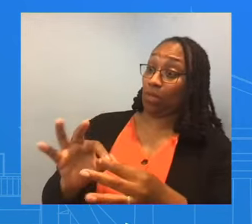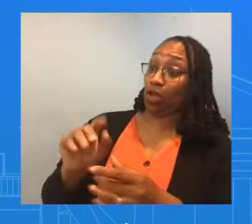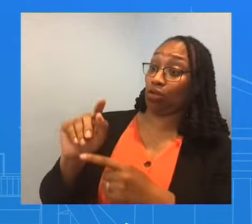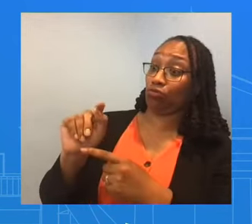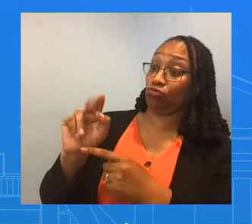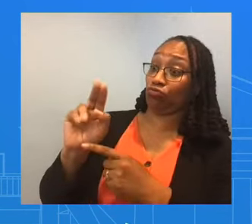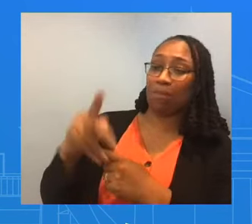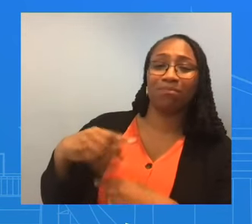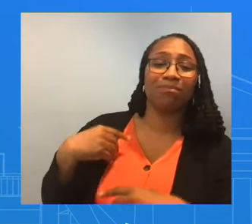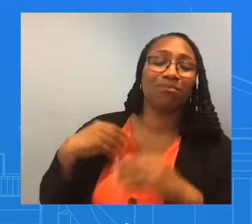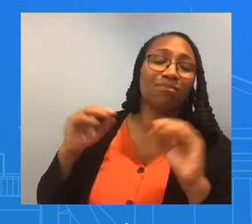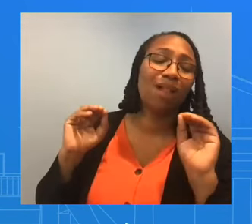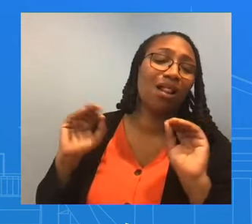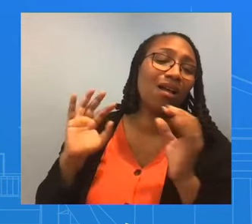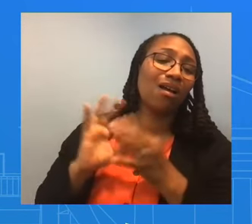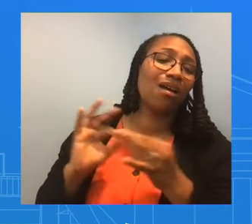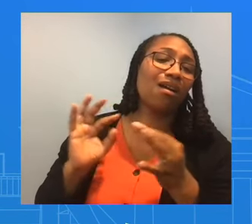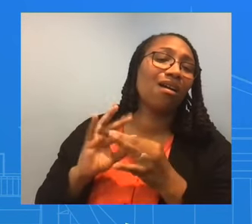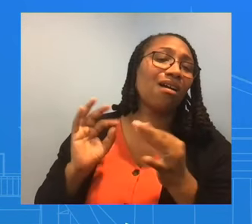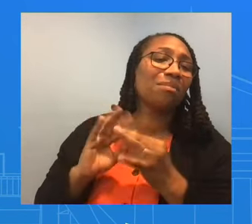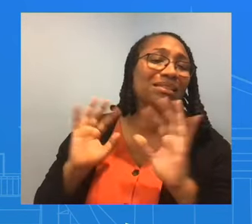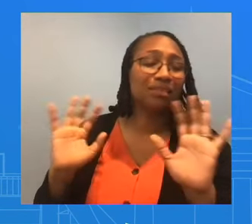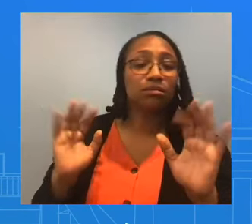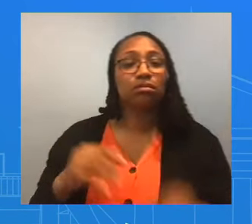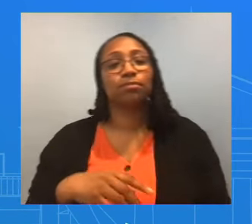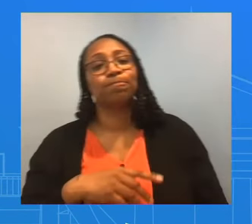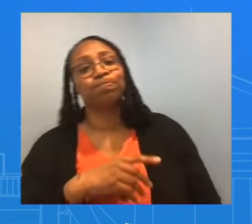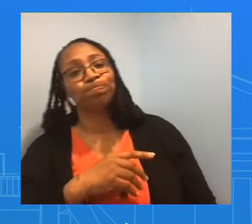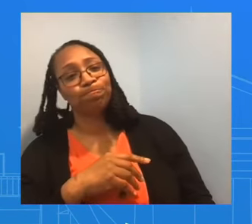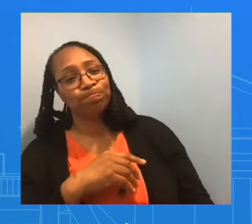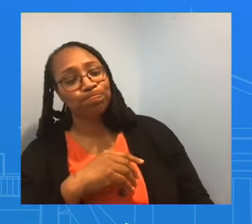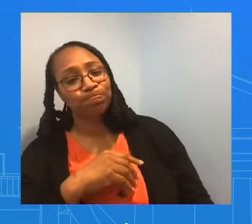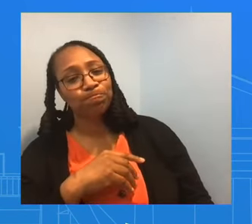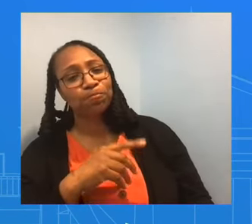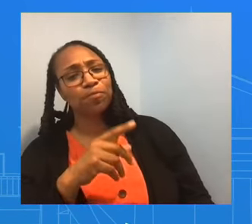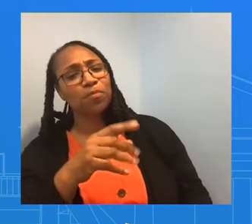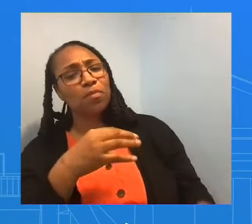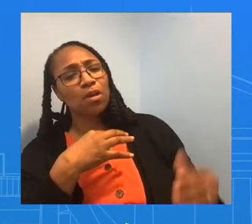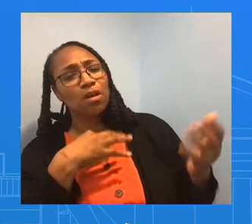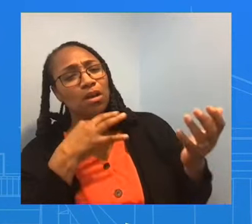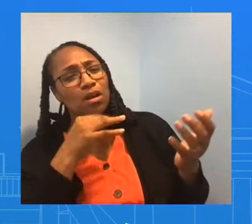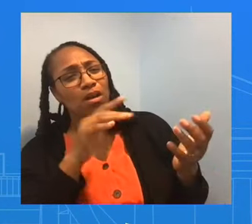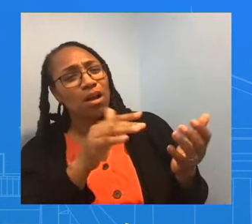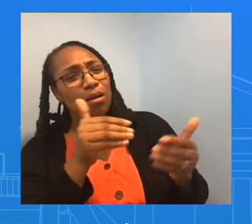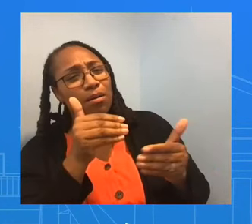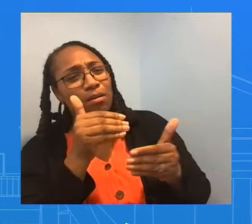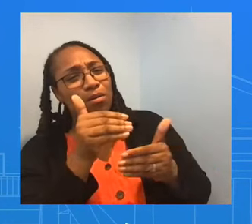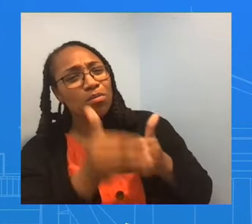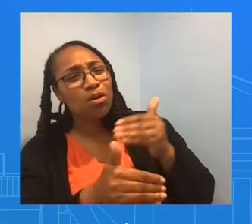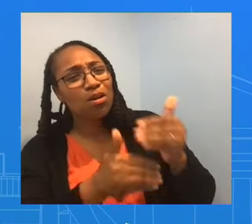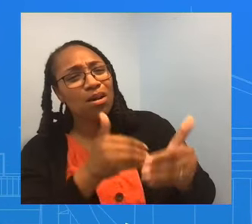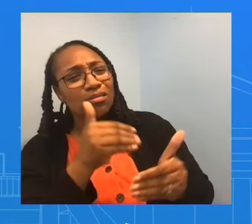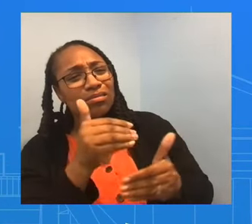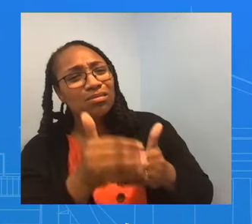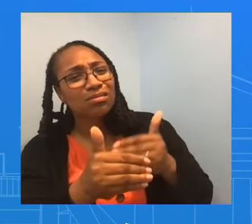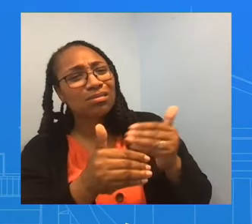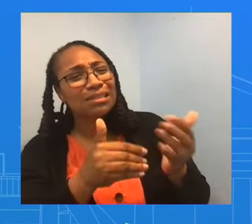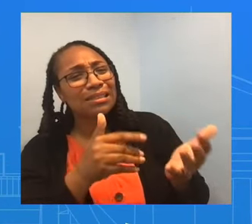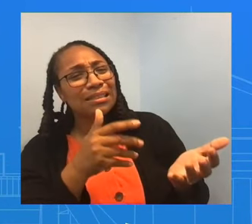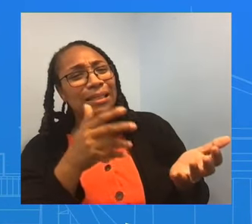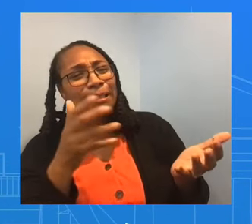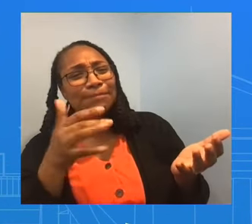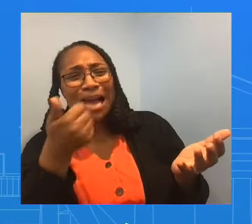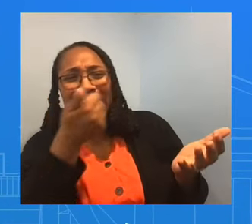Has the White House had any progress or made any progress on getting Senator Tuberville to back off his